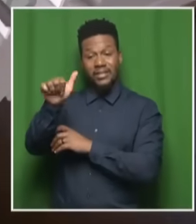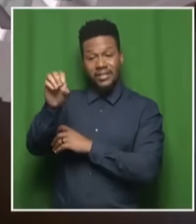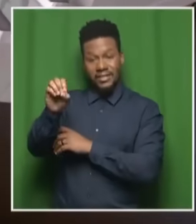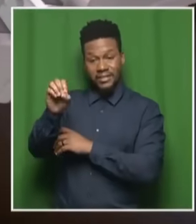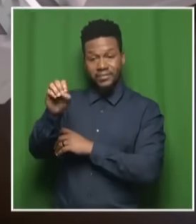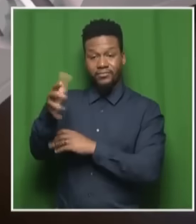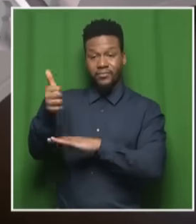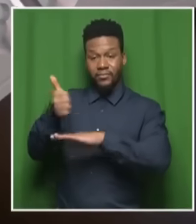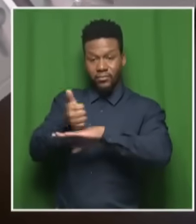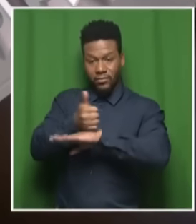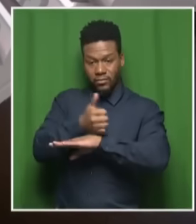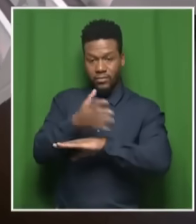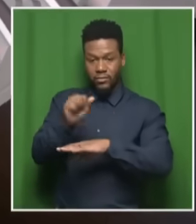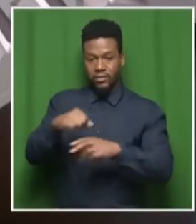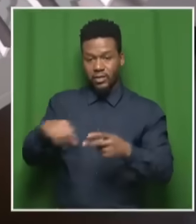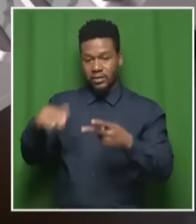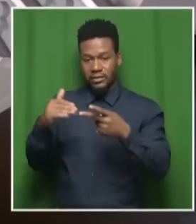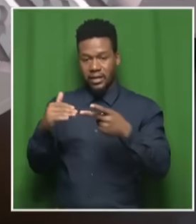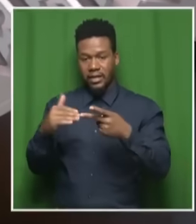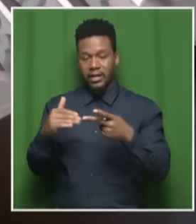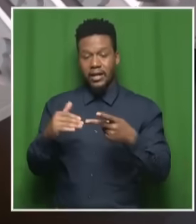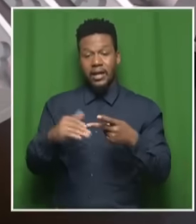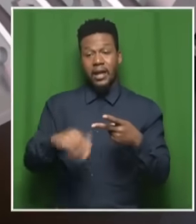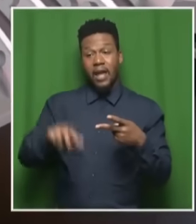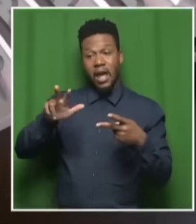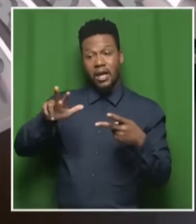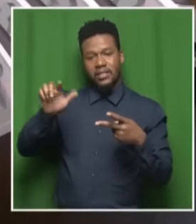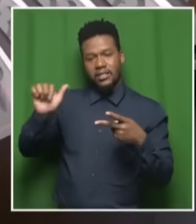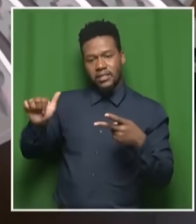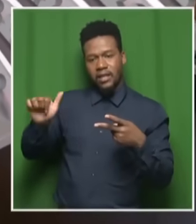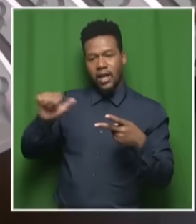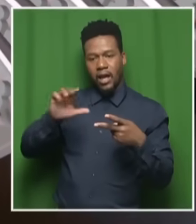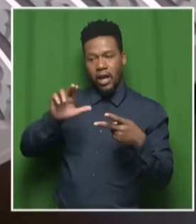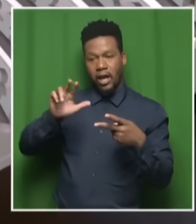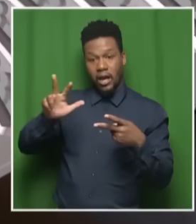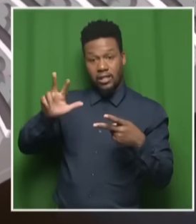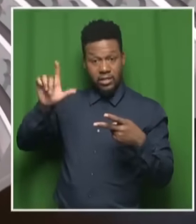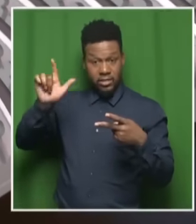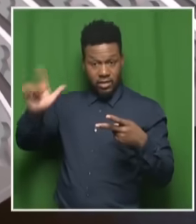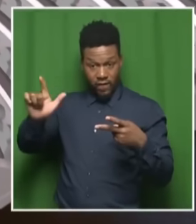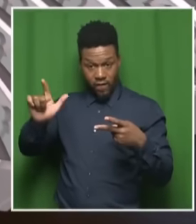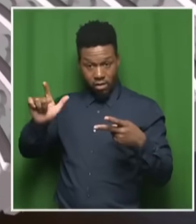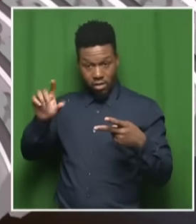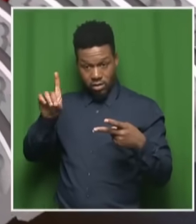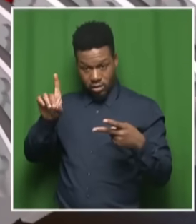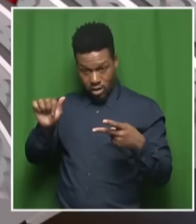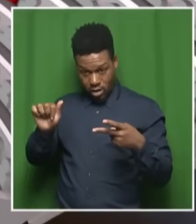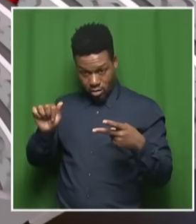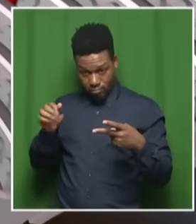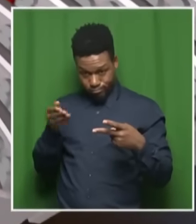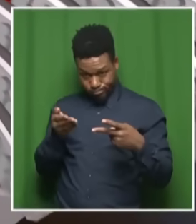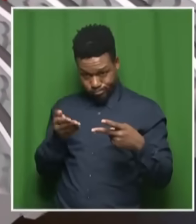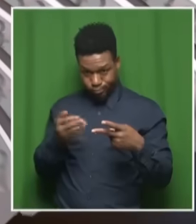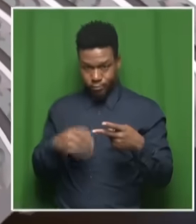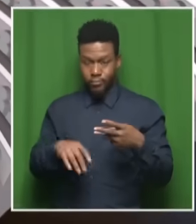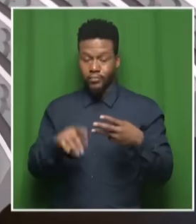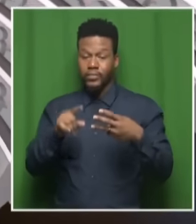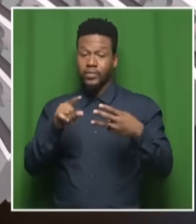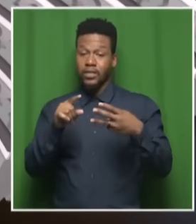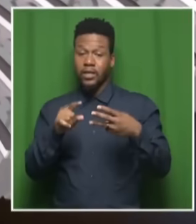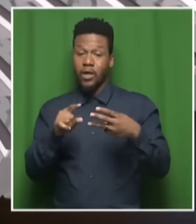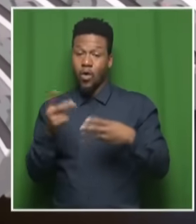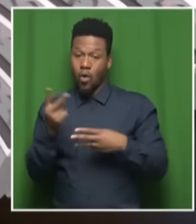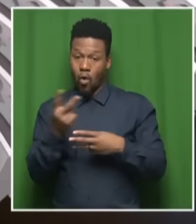in second, 87. They're in blue. You can see on your screens here, moving from the ANC, of course, to the DA here. So they